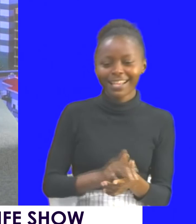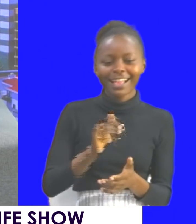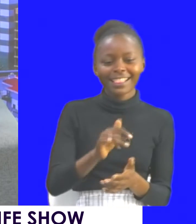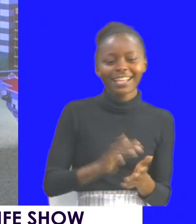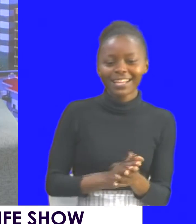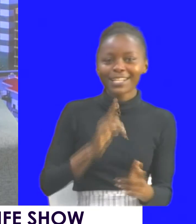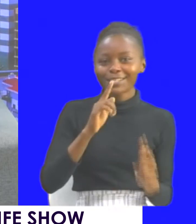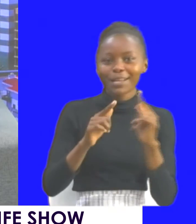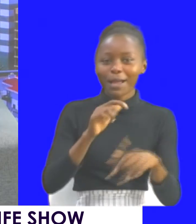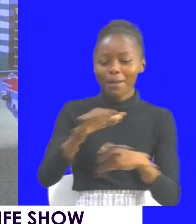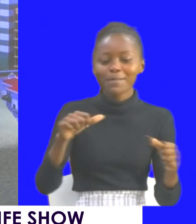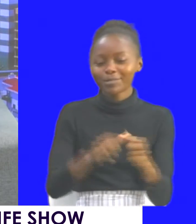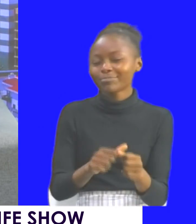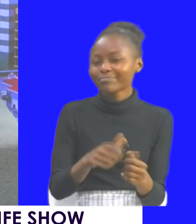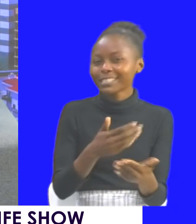to angels.